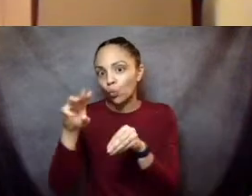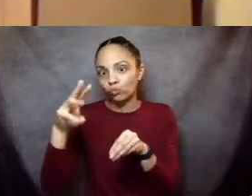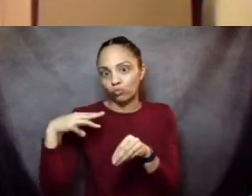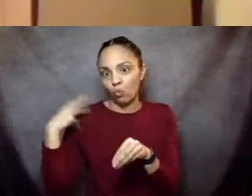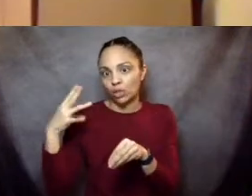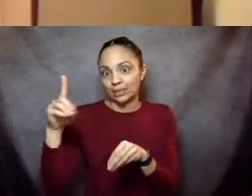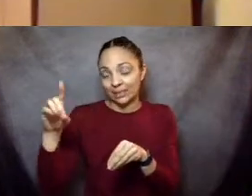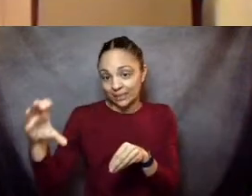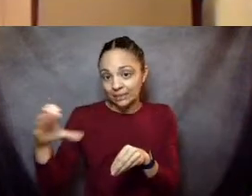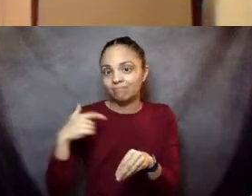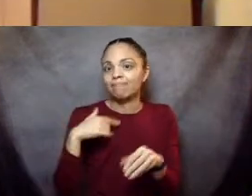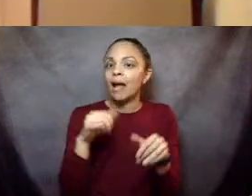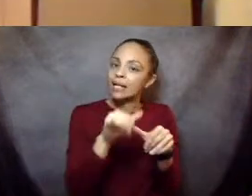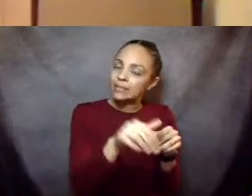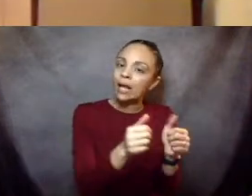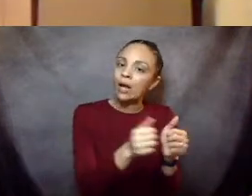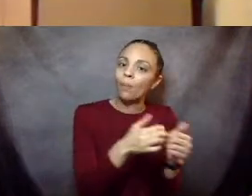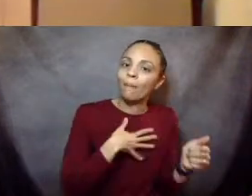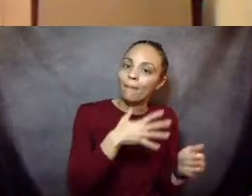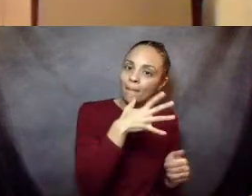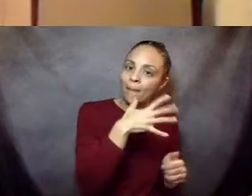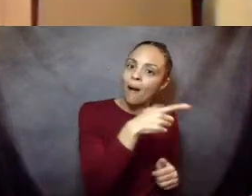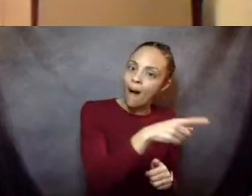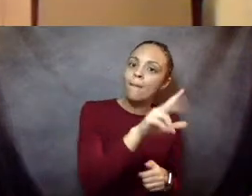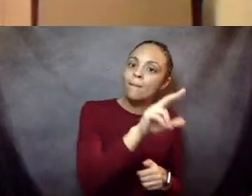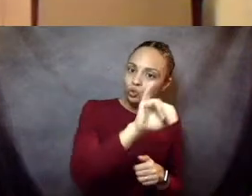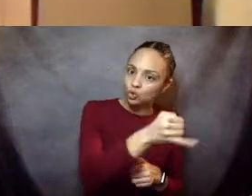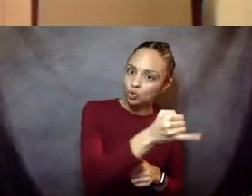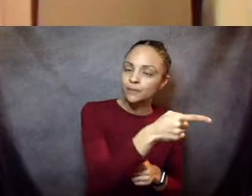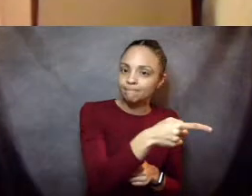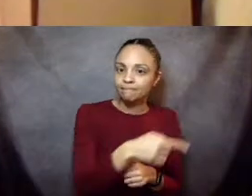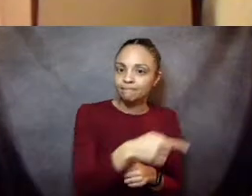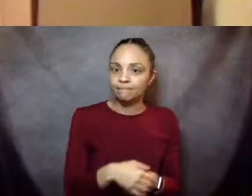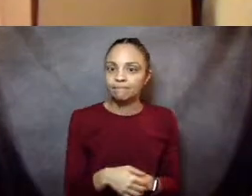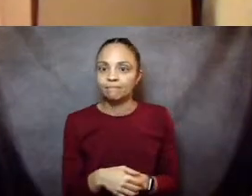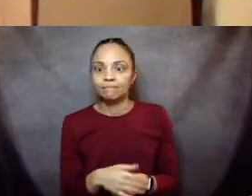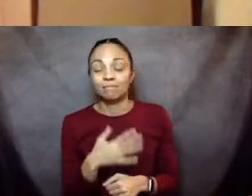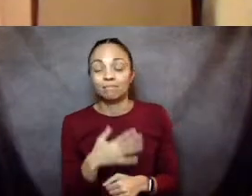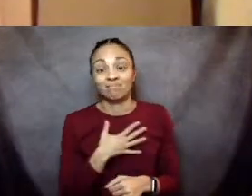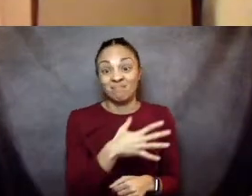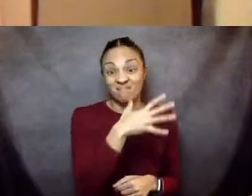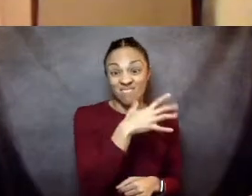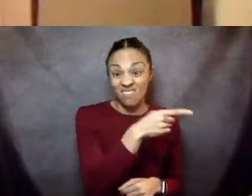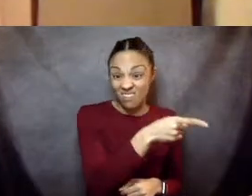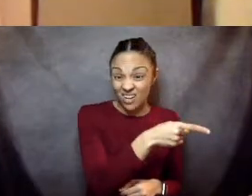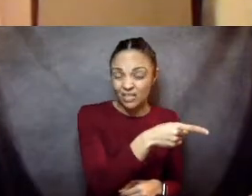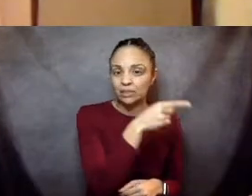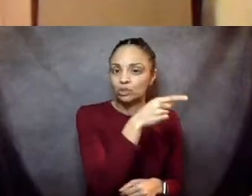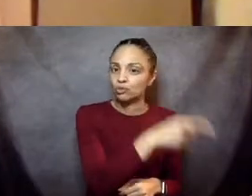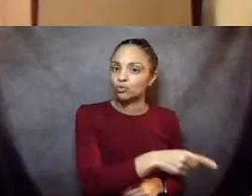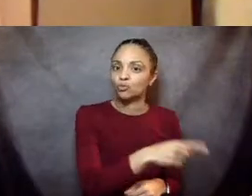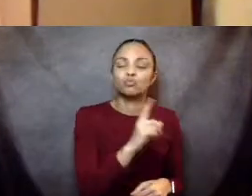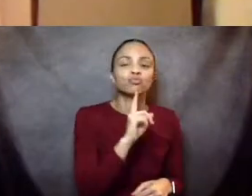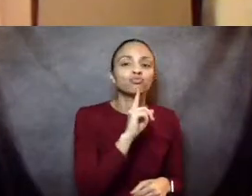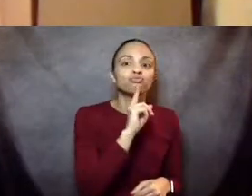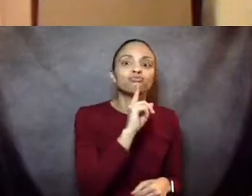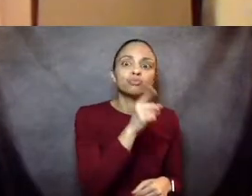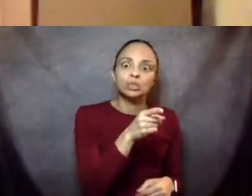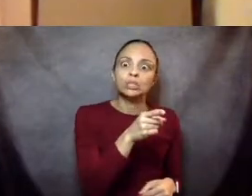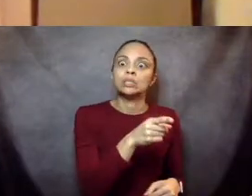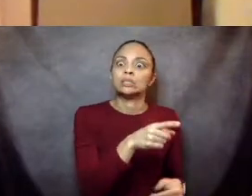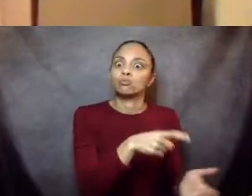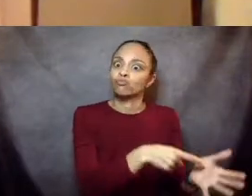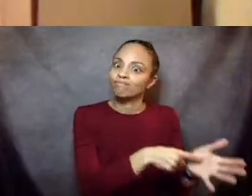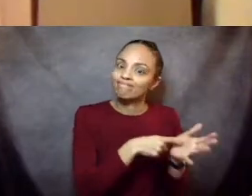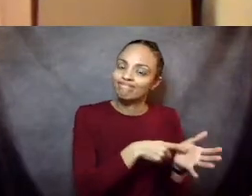in Montclair, New Jersey. My mother insisted that I go to college because I